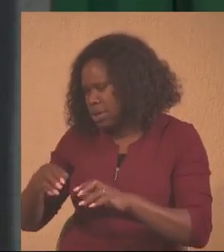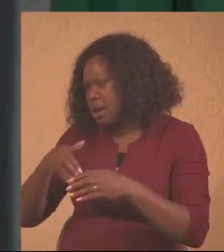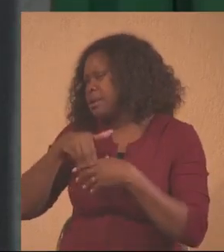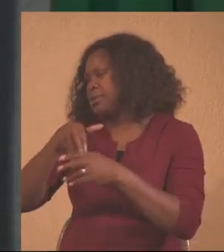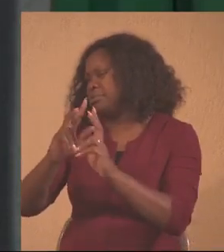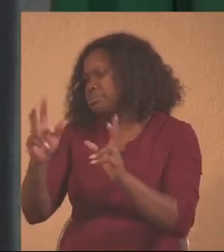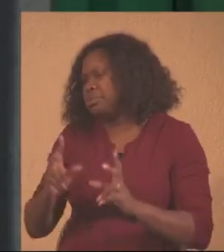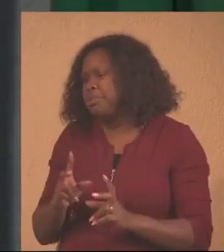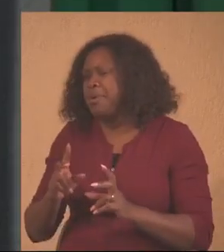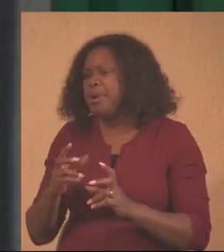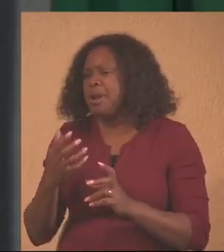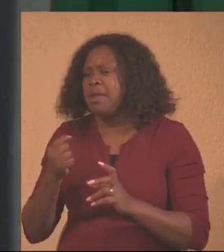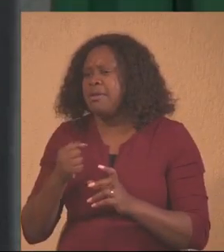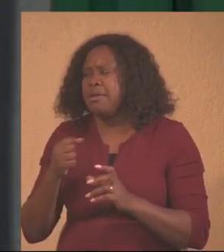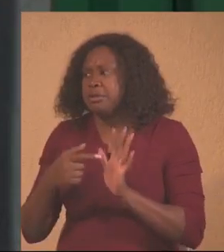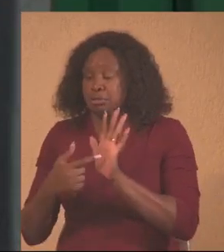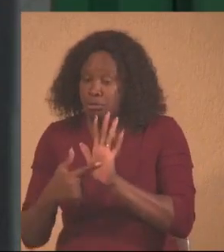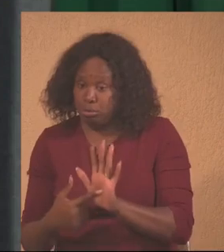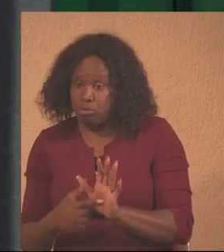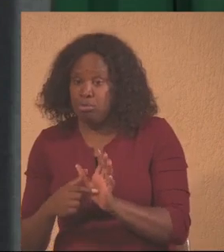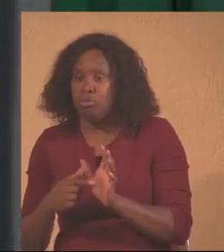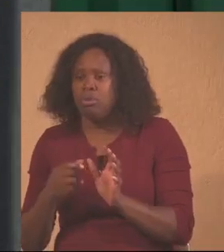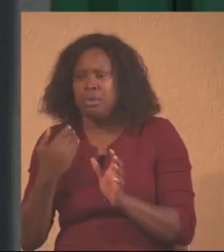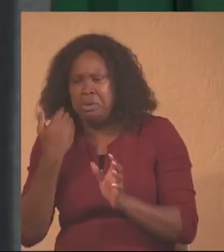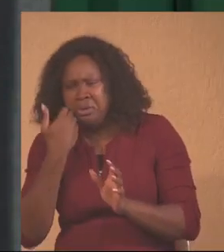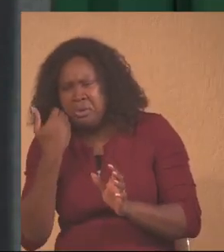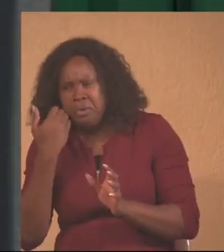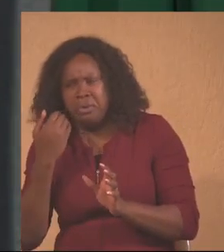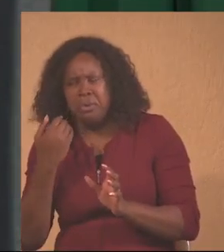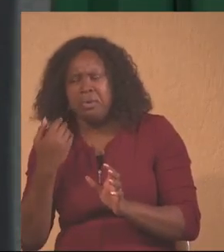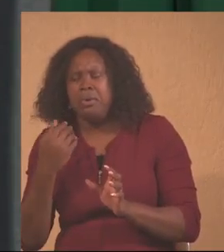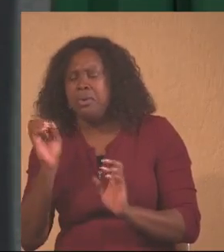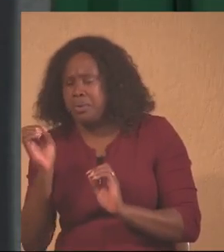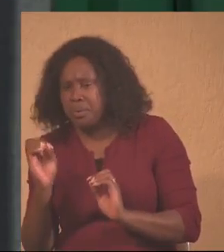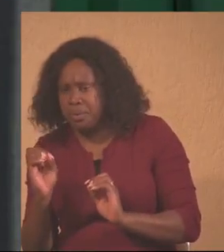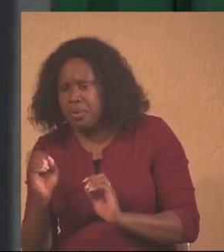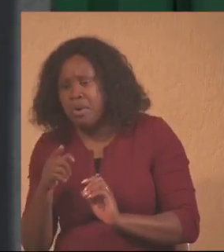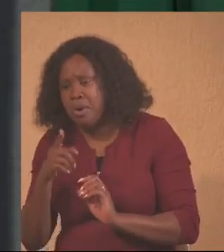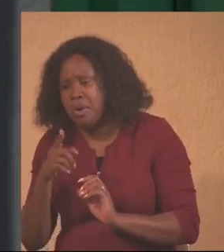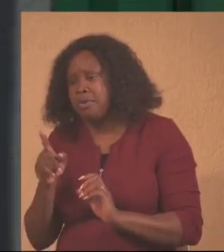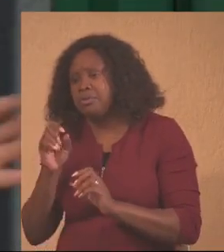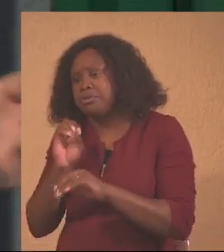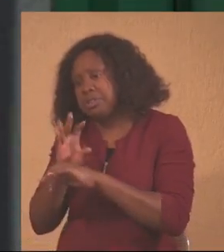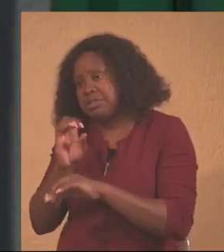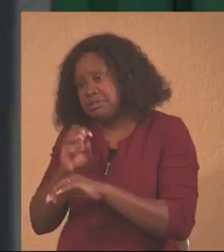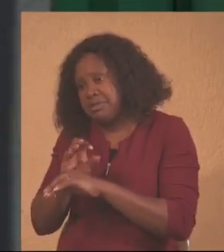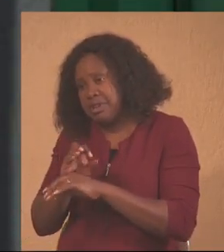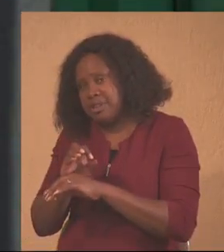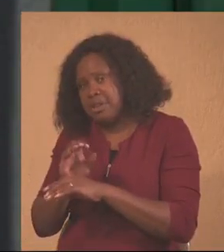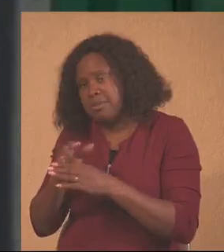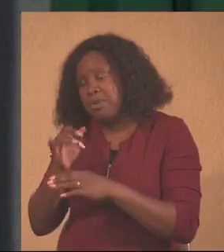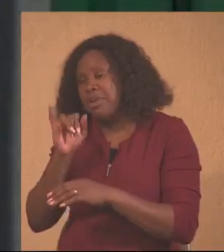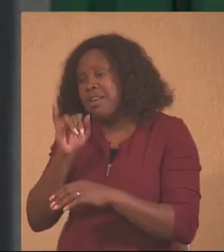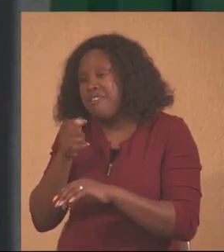symptoms or did not have fever, those were advised then, because that was the